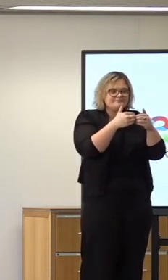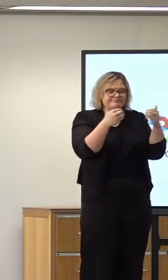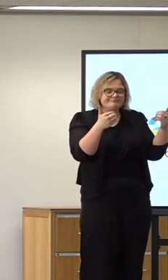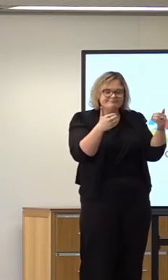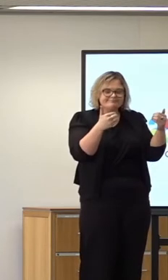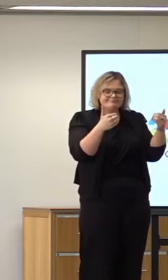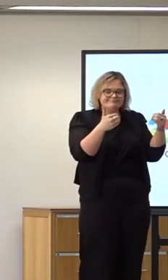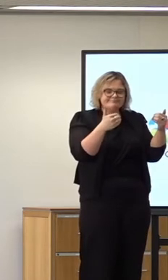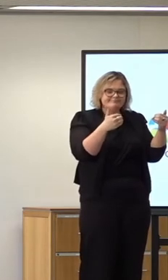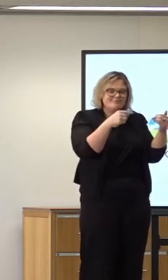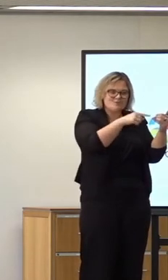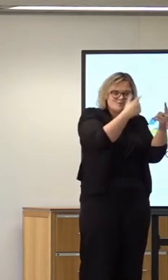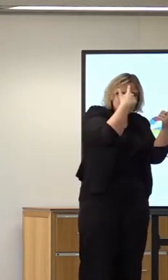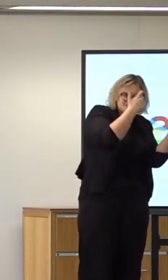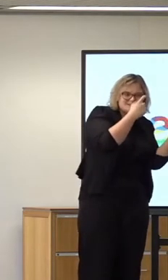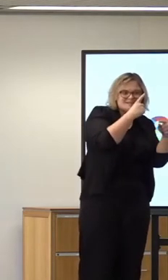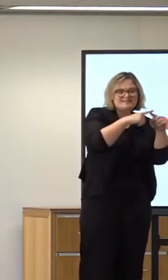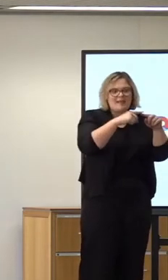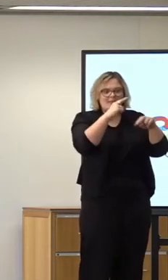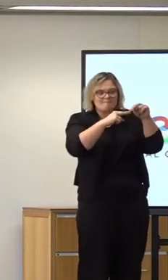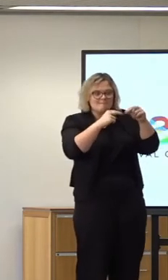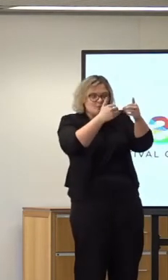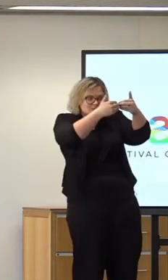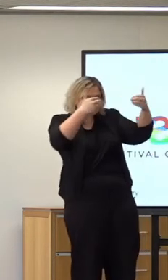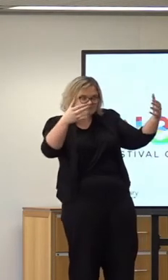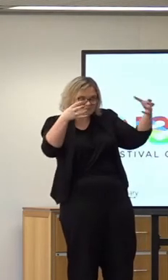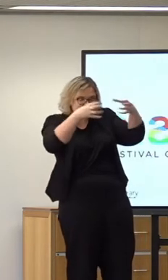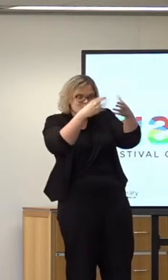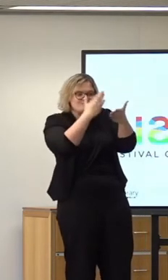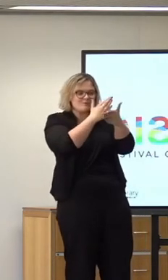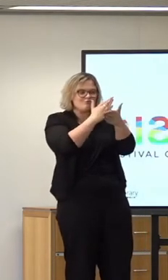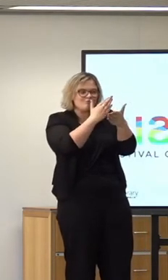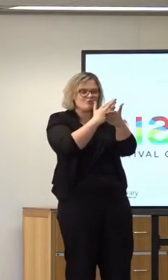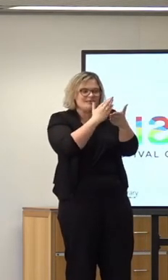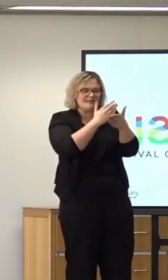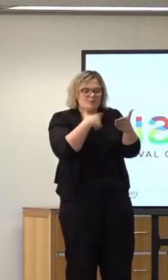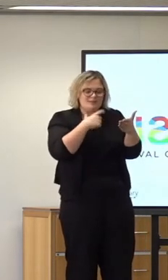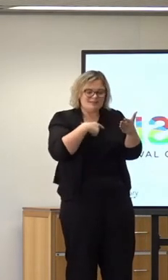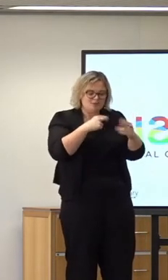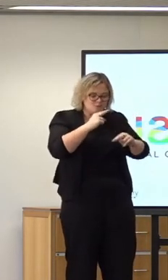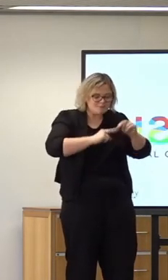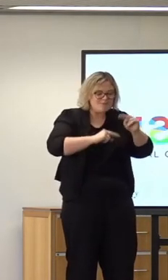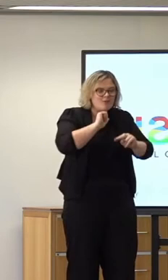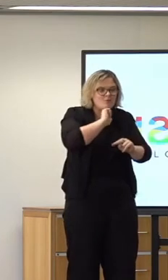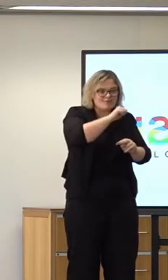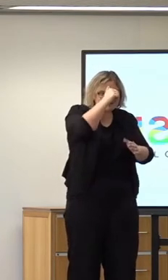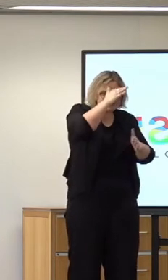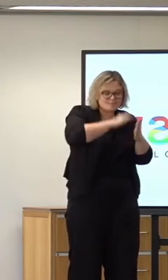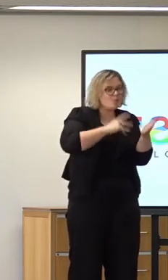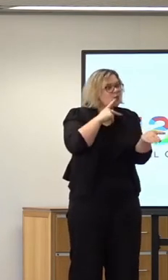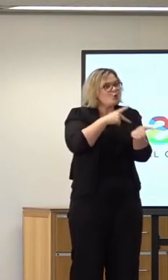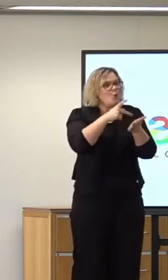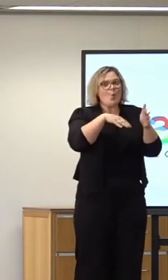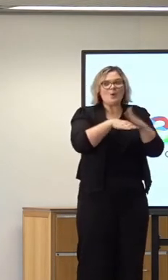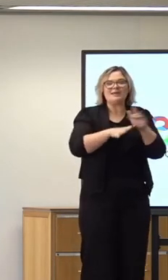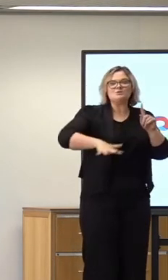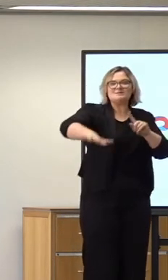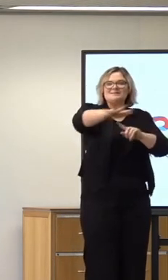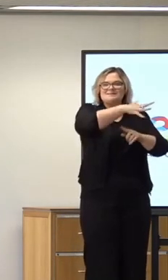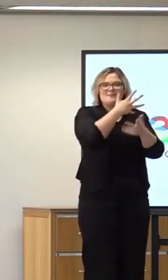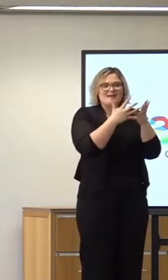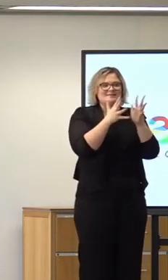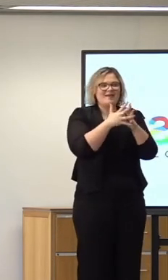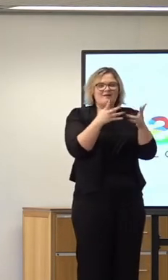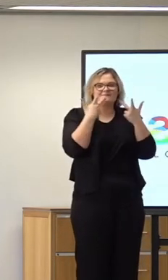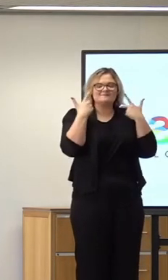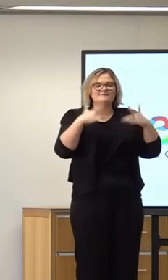of institutional ideas and a building, but that particular brutalist building and the experience of walking into that space and how that architecture